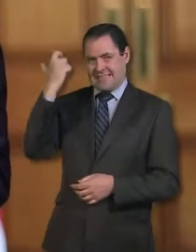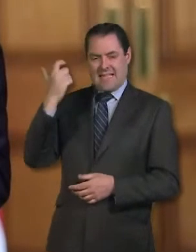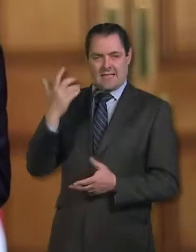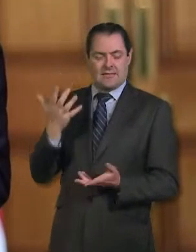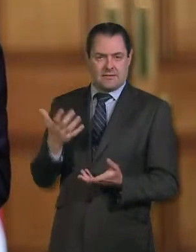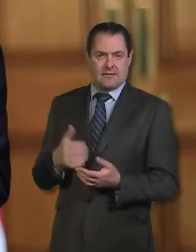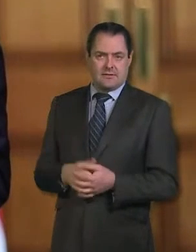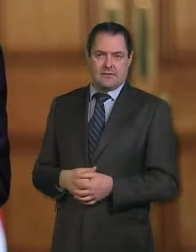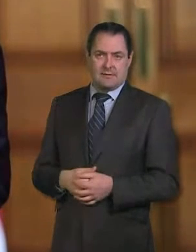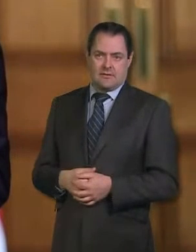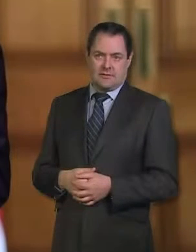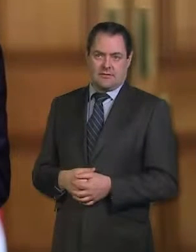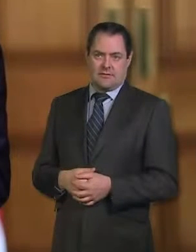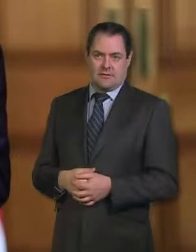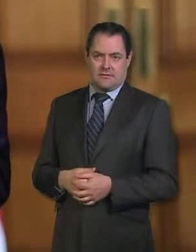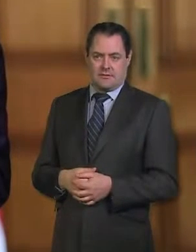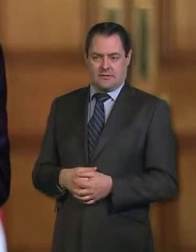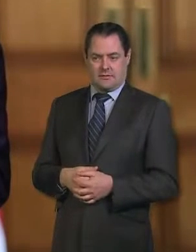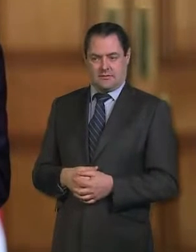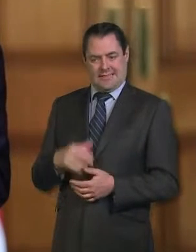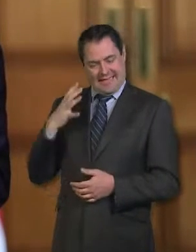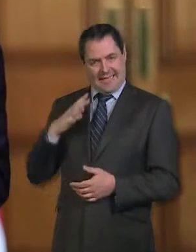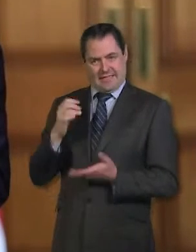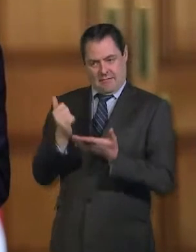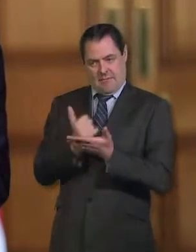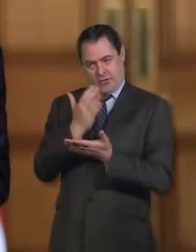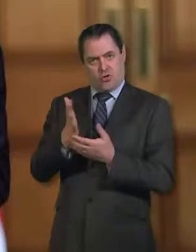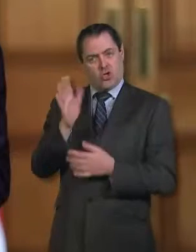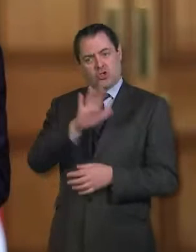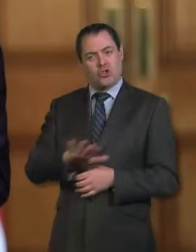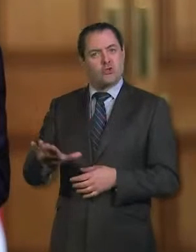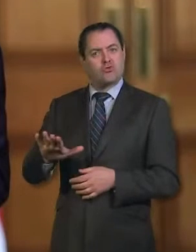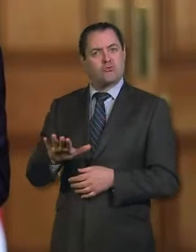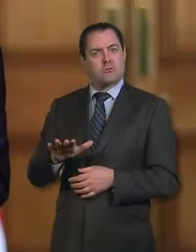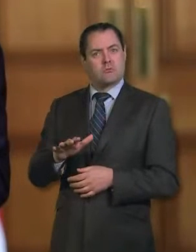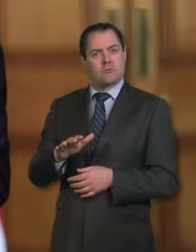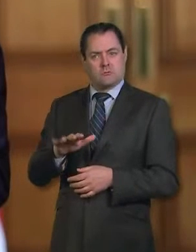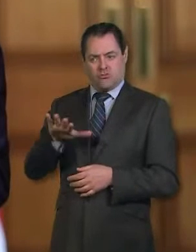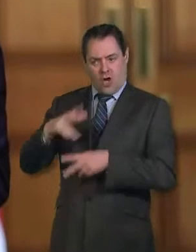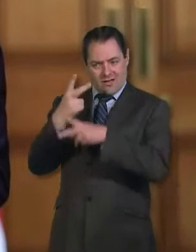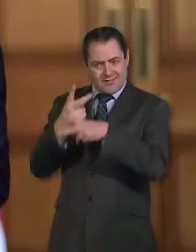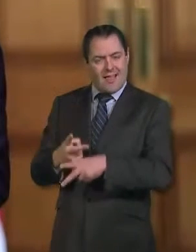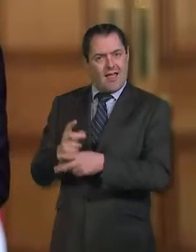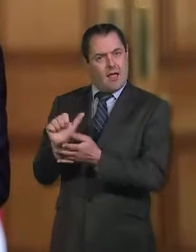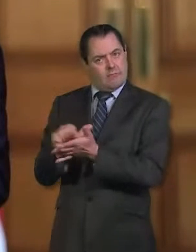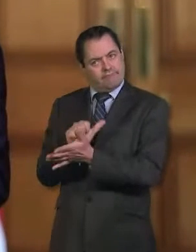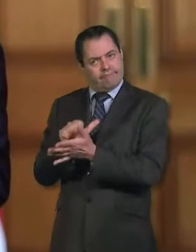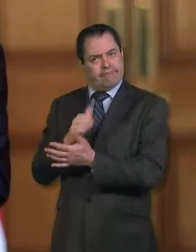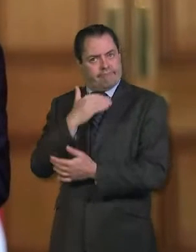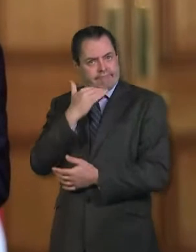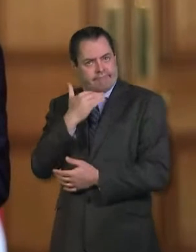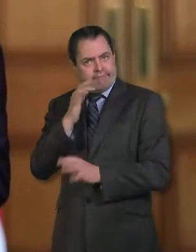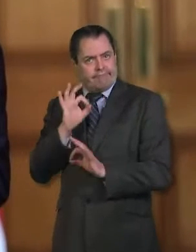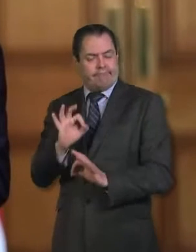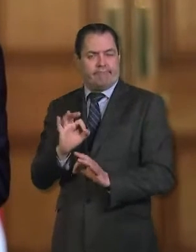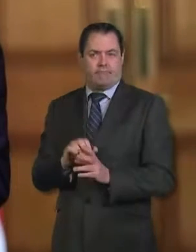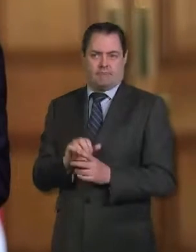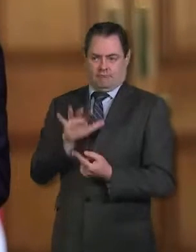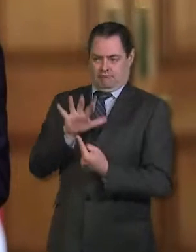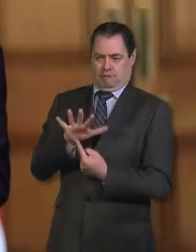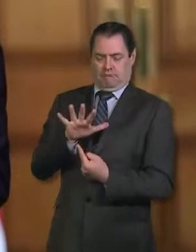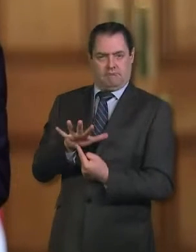that children get adequate childcare. That is one of the significant concerns that we've had all the way through